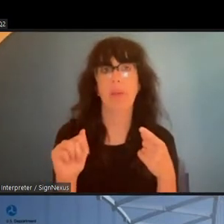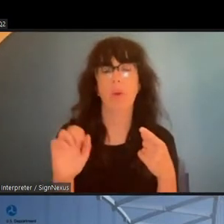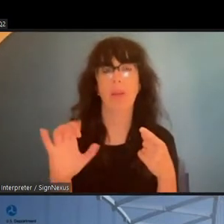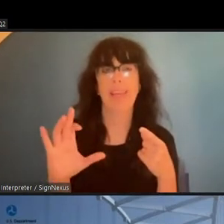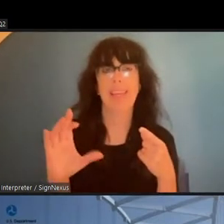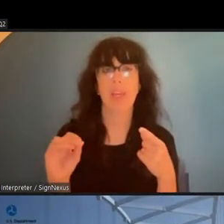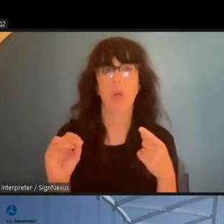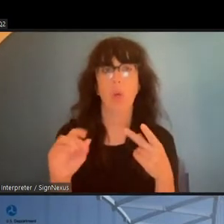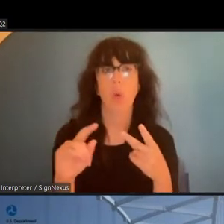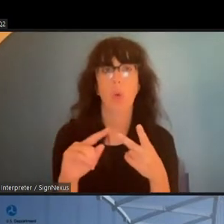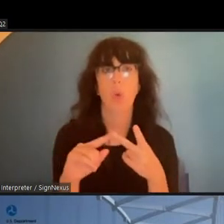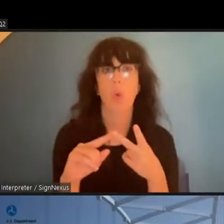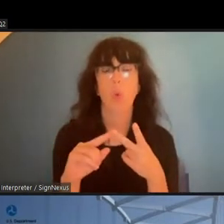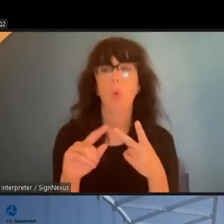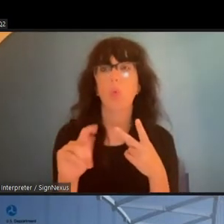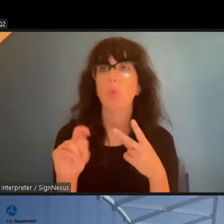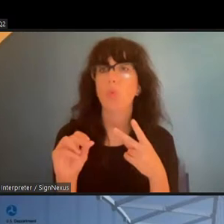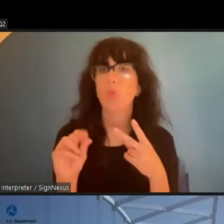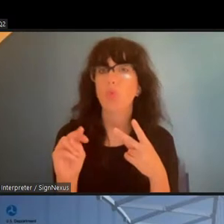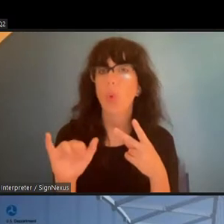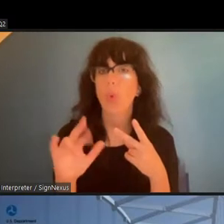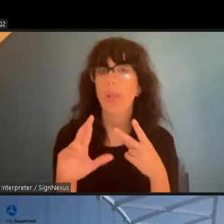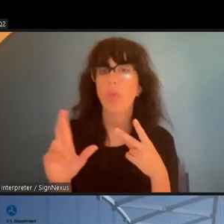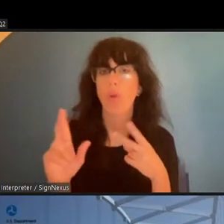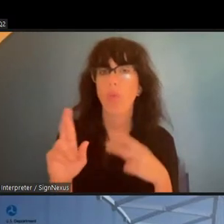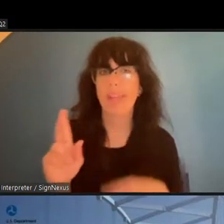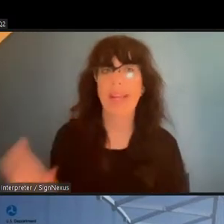joel antonio cespedes rodriguez